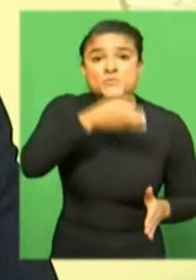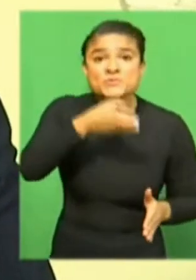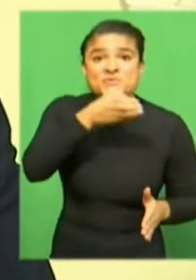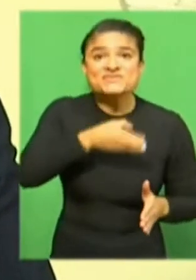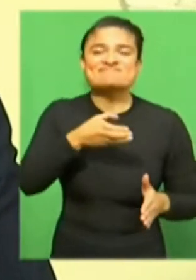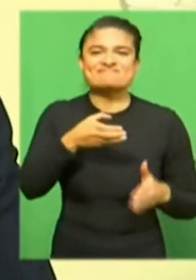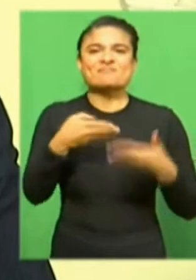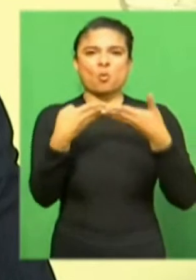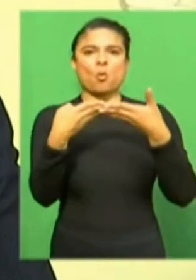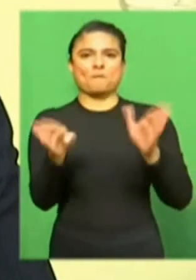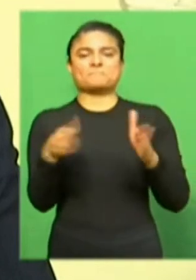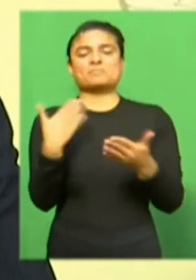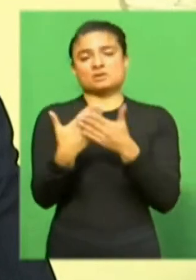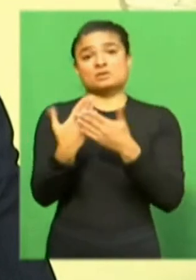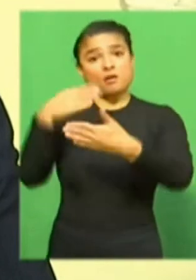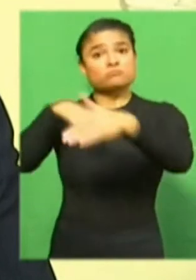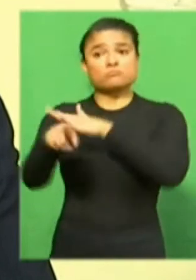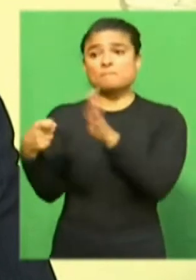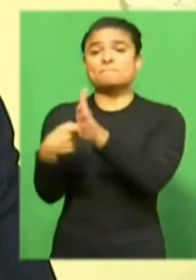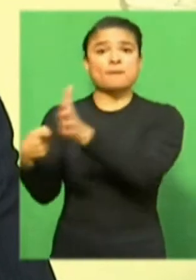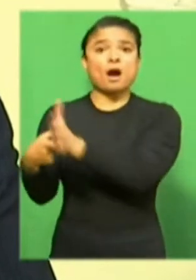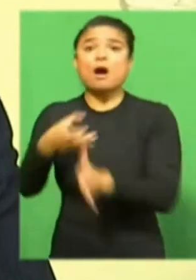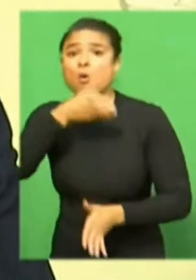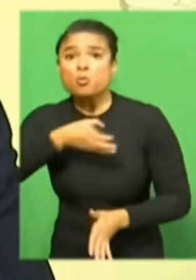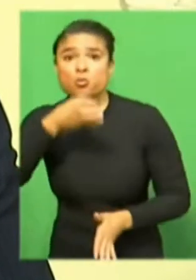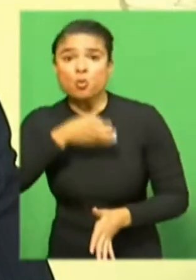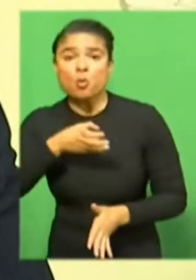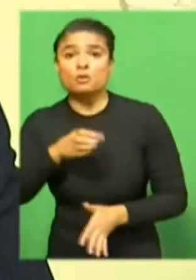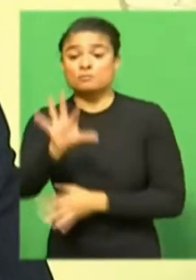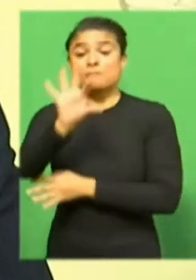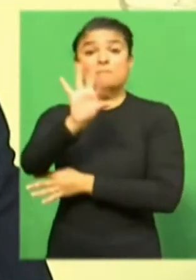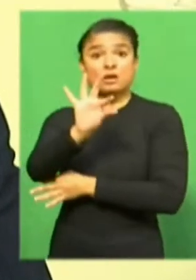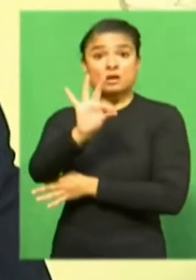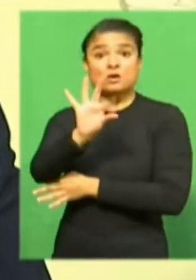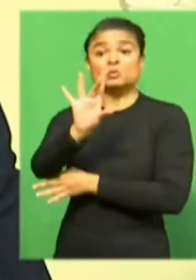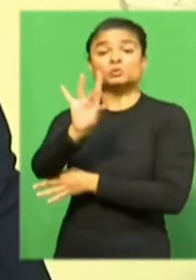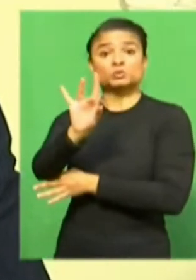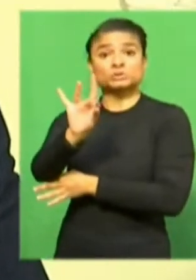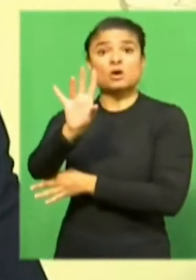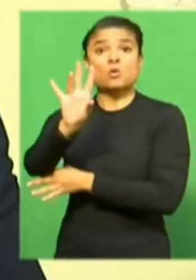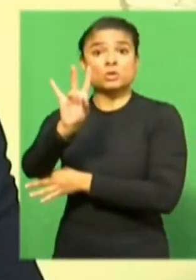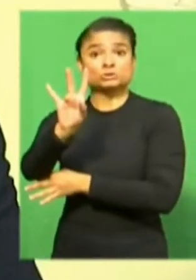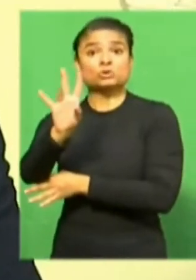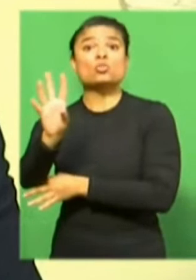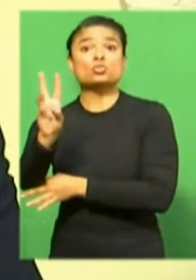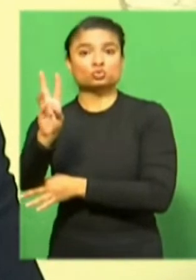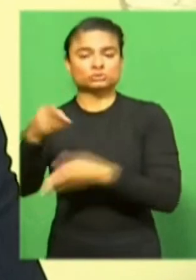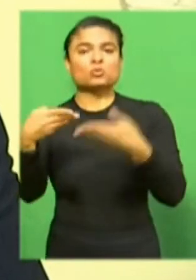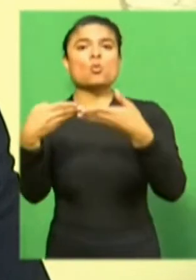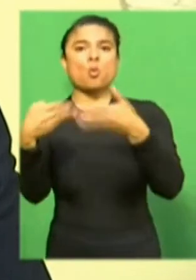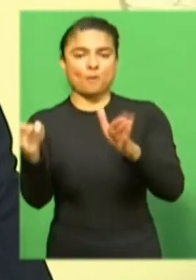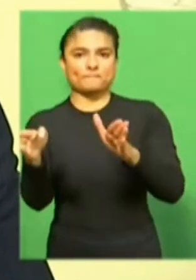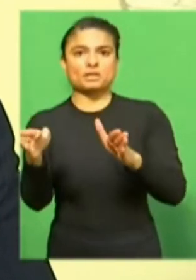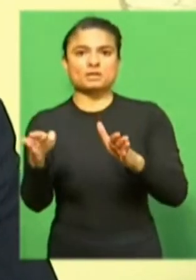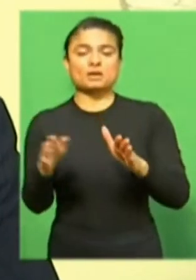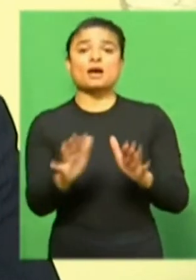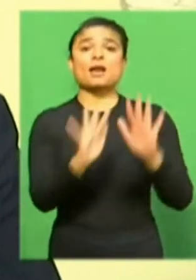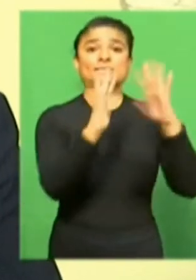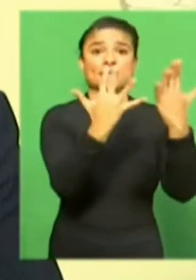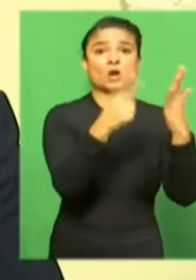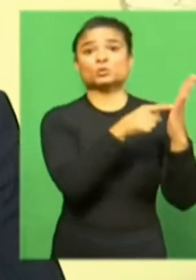between 10 a.m. and 6 p.m. from Monday to Thursday. Alcohol sales for